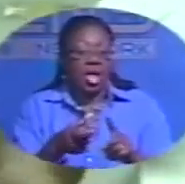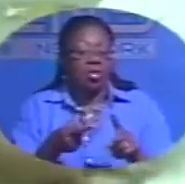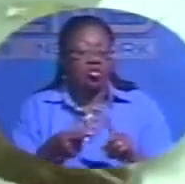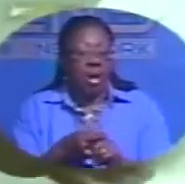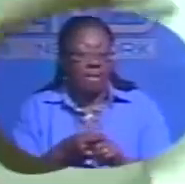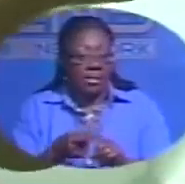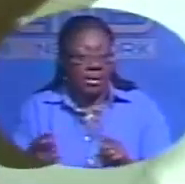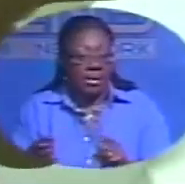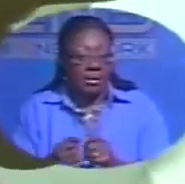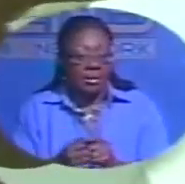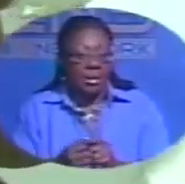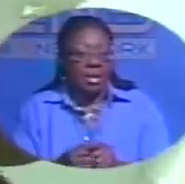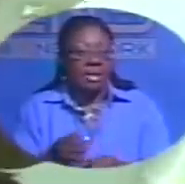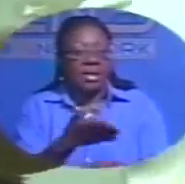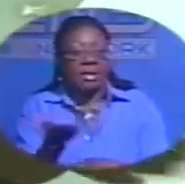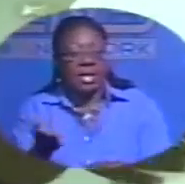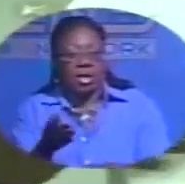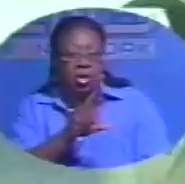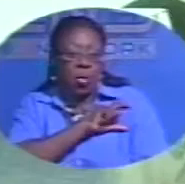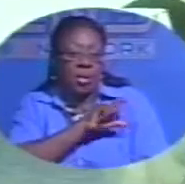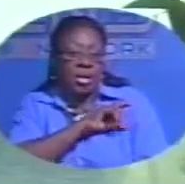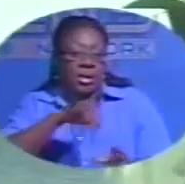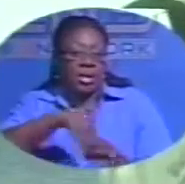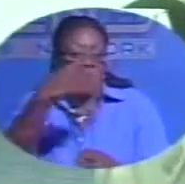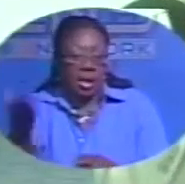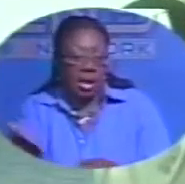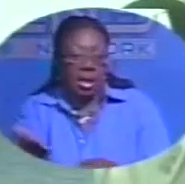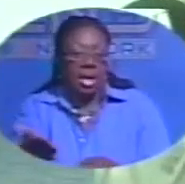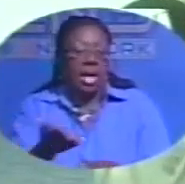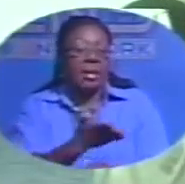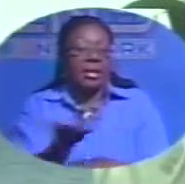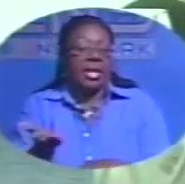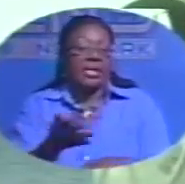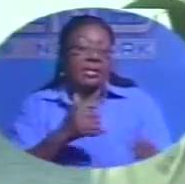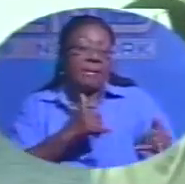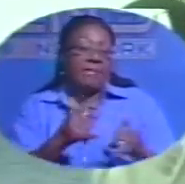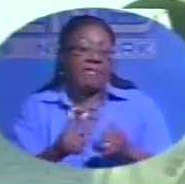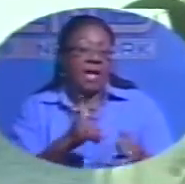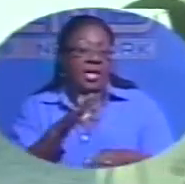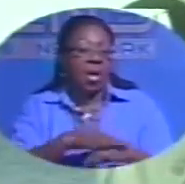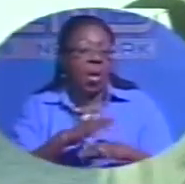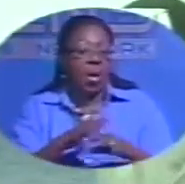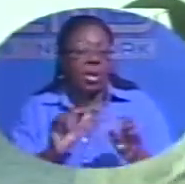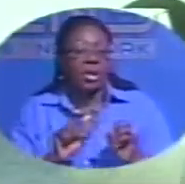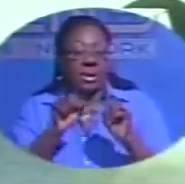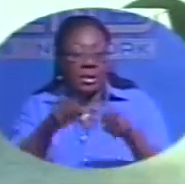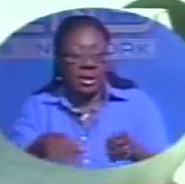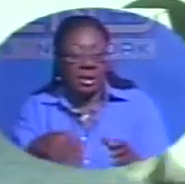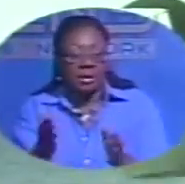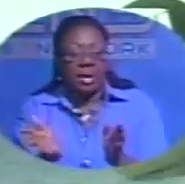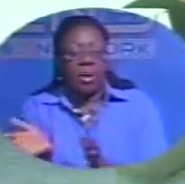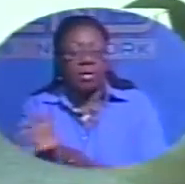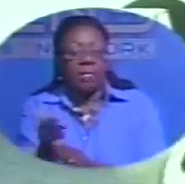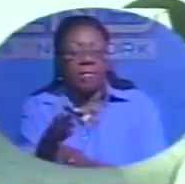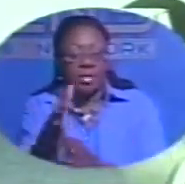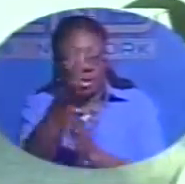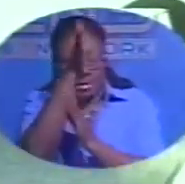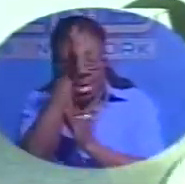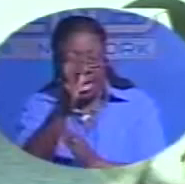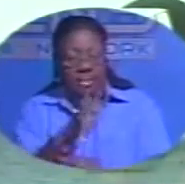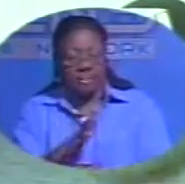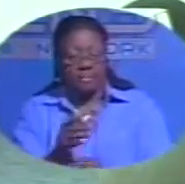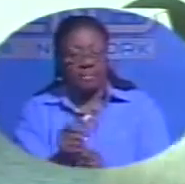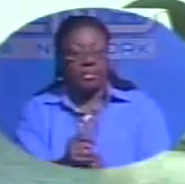means I become violent. I want to discourage you fishermen from getting